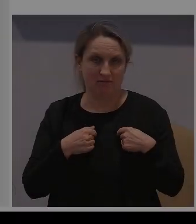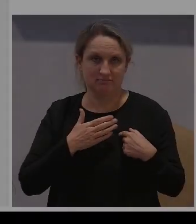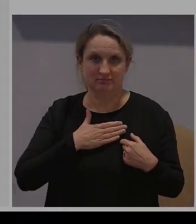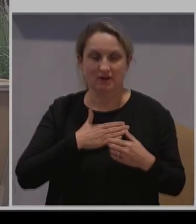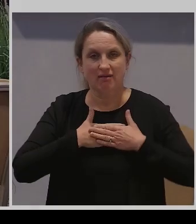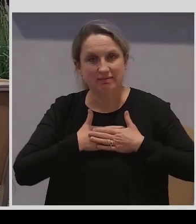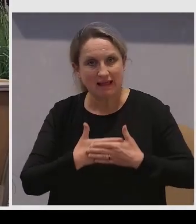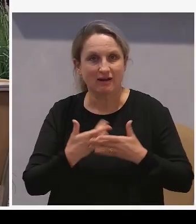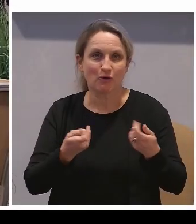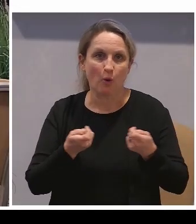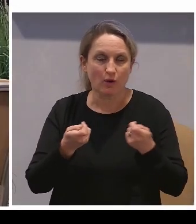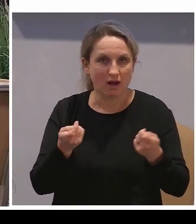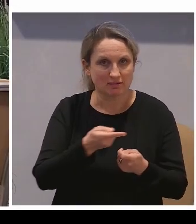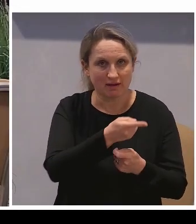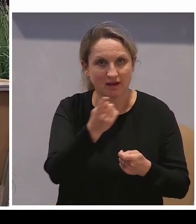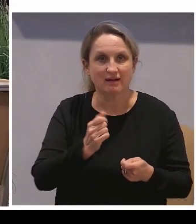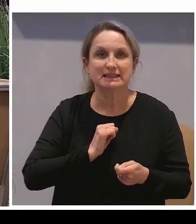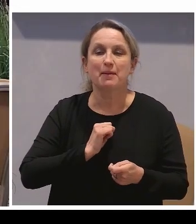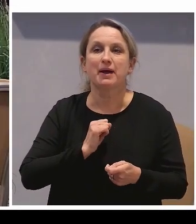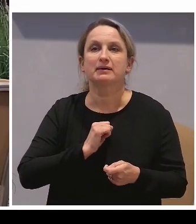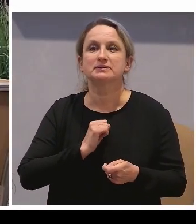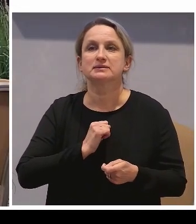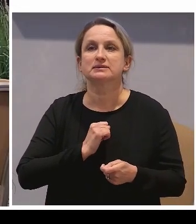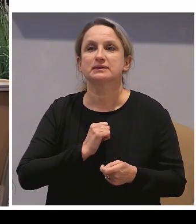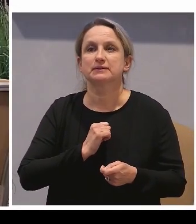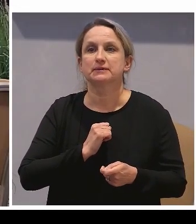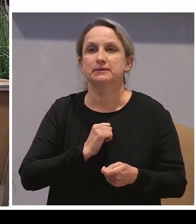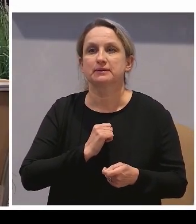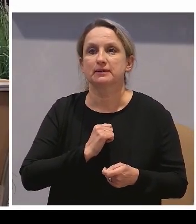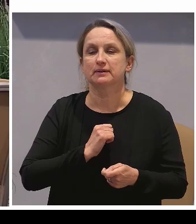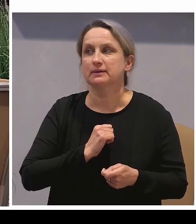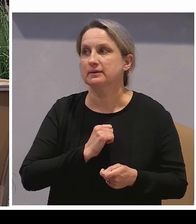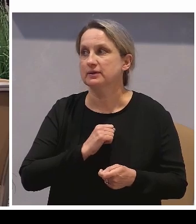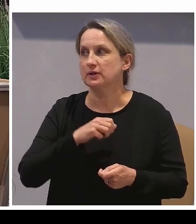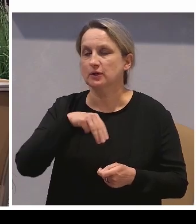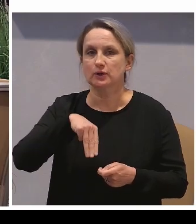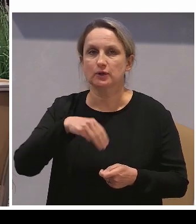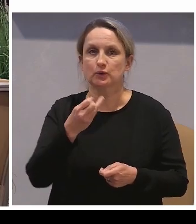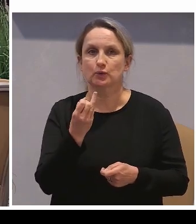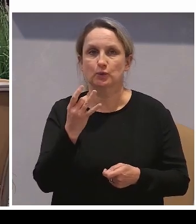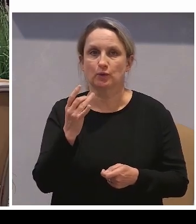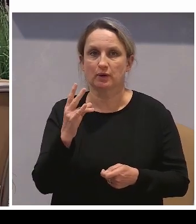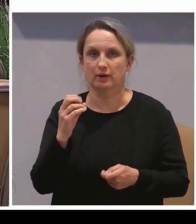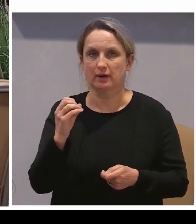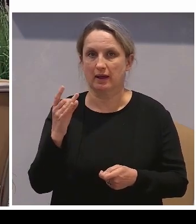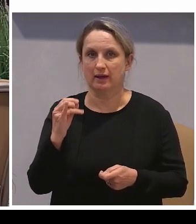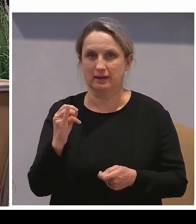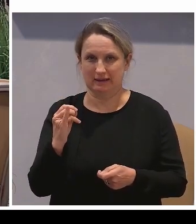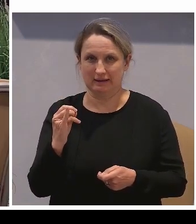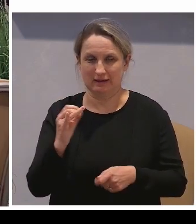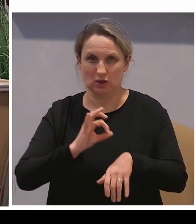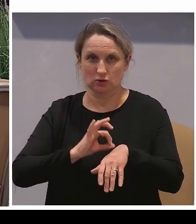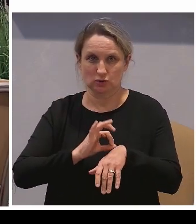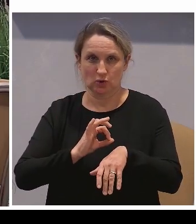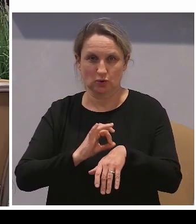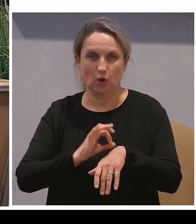tahaksin tänada korraldajaid, I would also sellepärast like to thank the organizers. Turneri sündroomiga patsientide